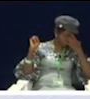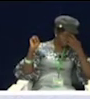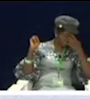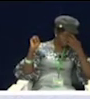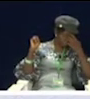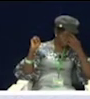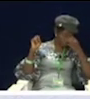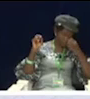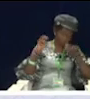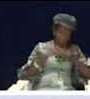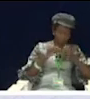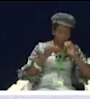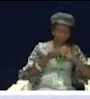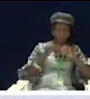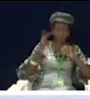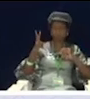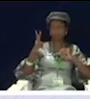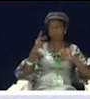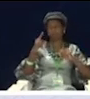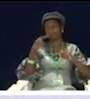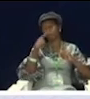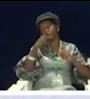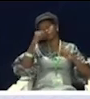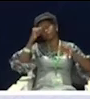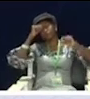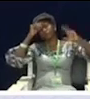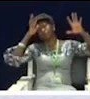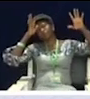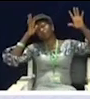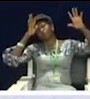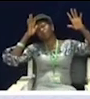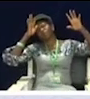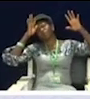Number two, you say, Father,